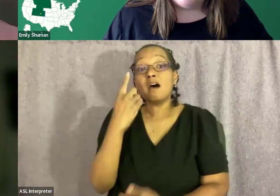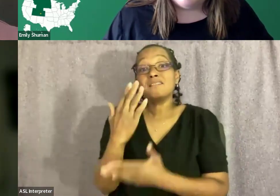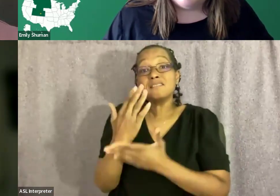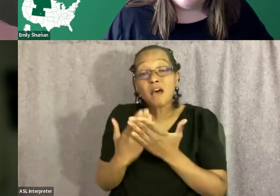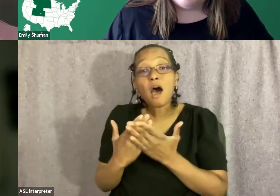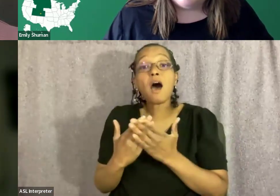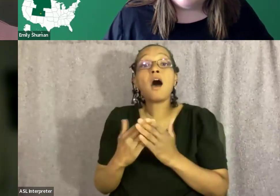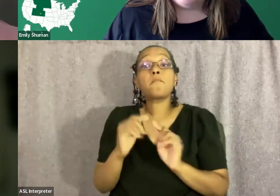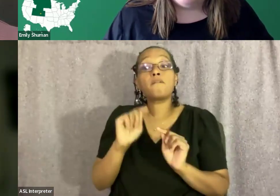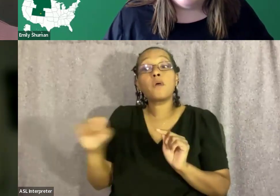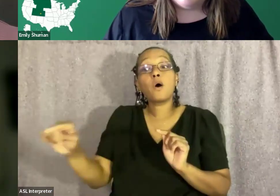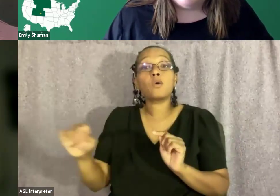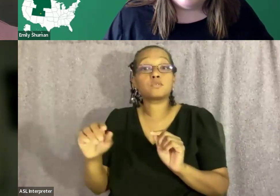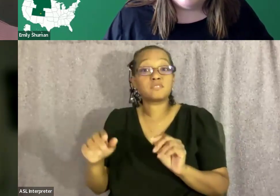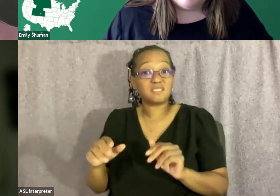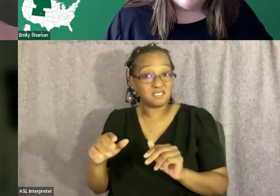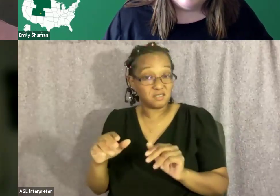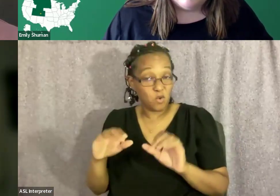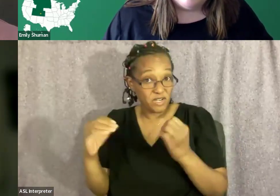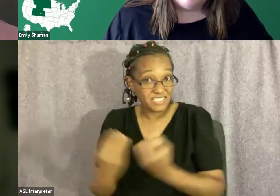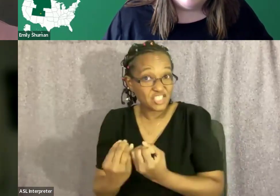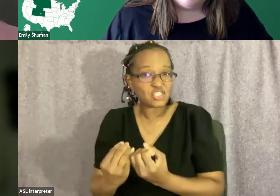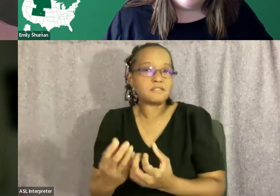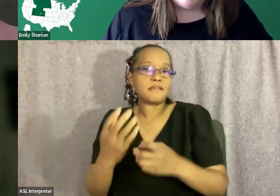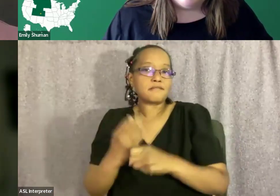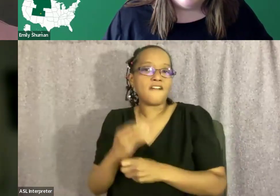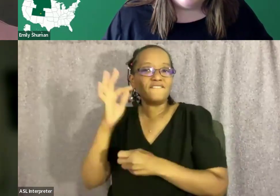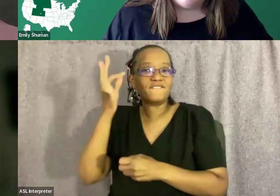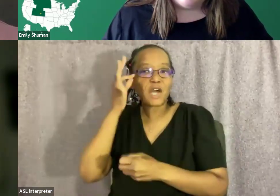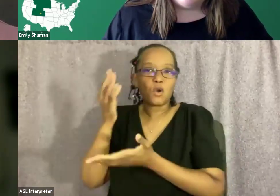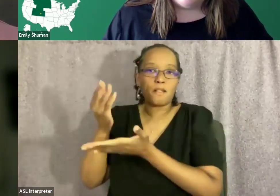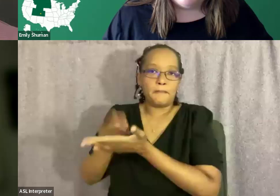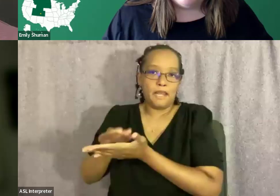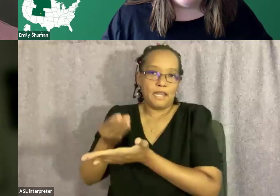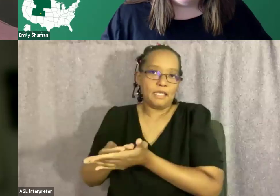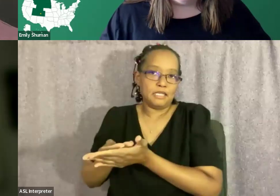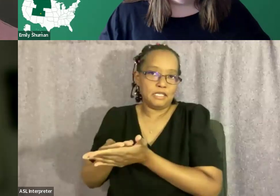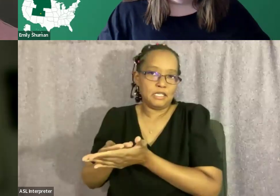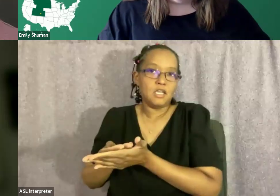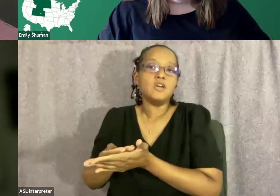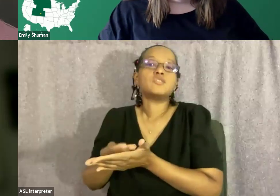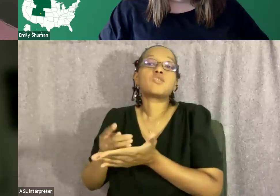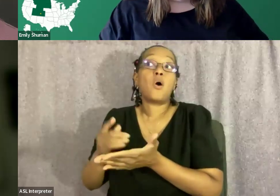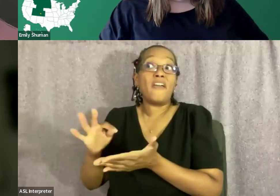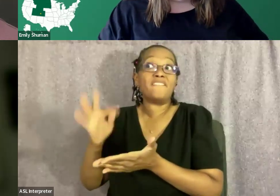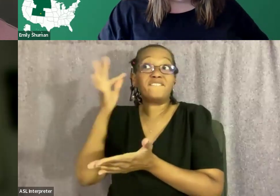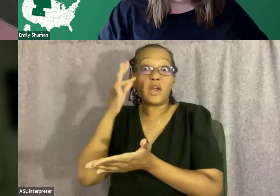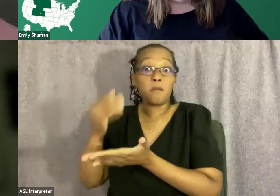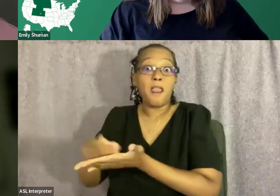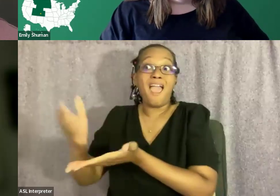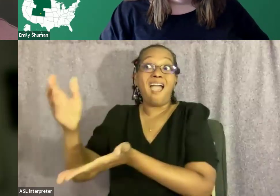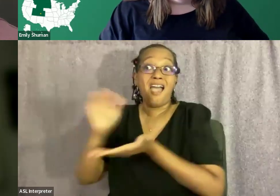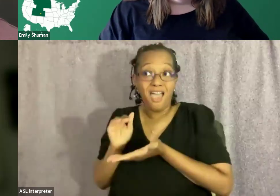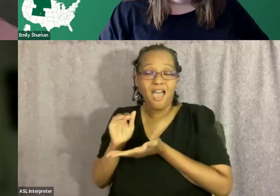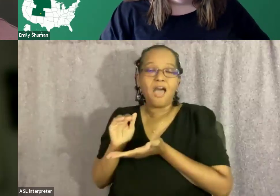entities receive federal funding, and so they would come under obligations that are triggered by